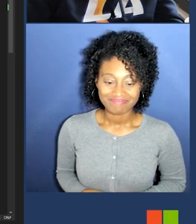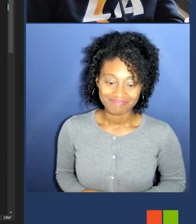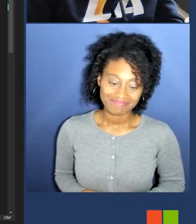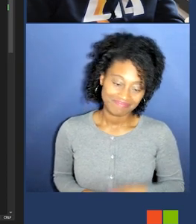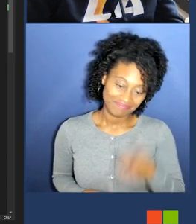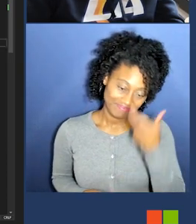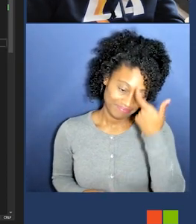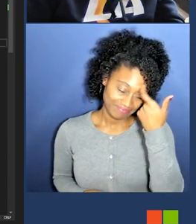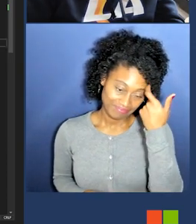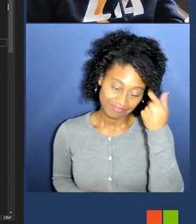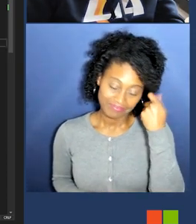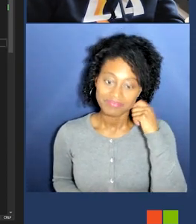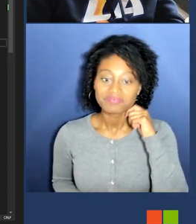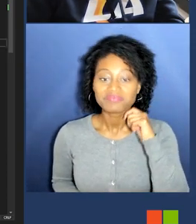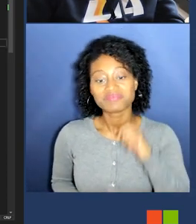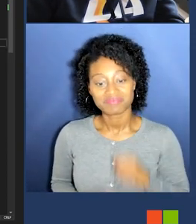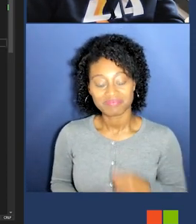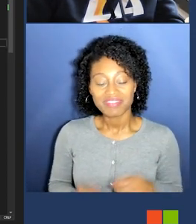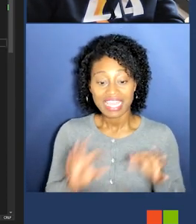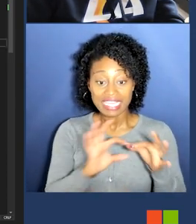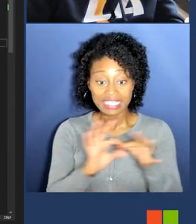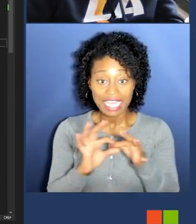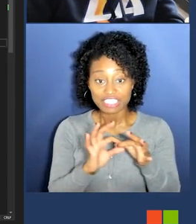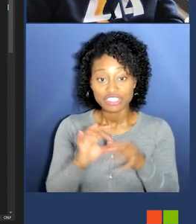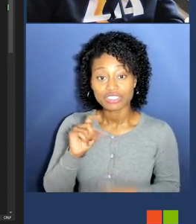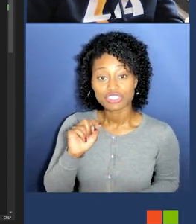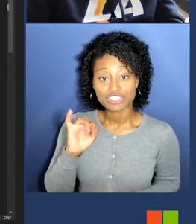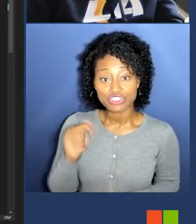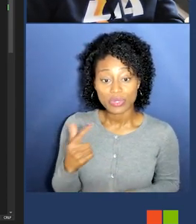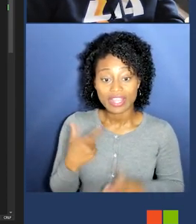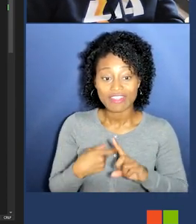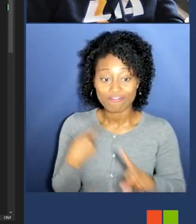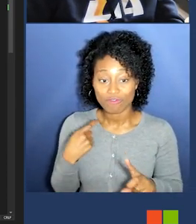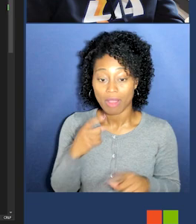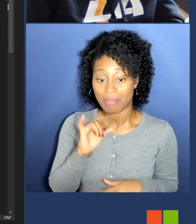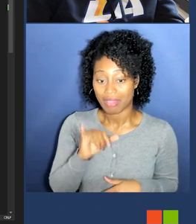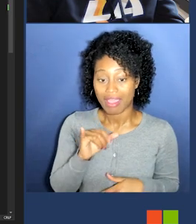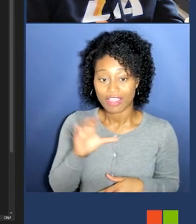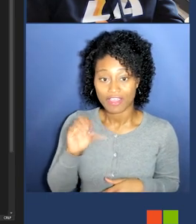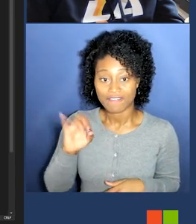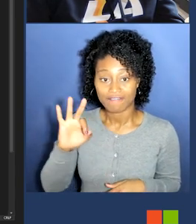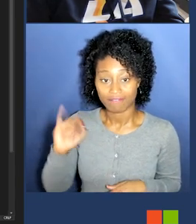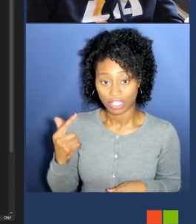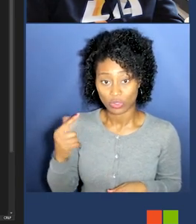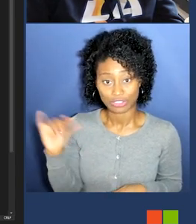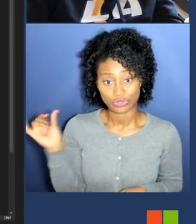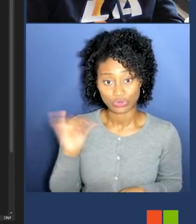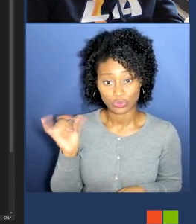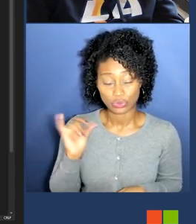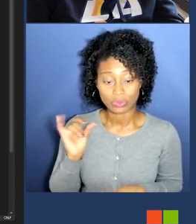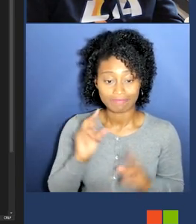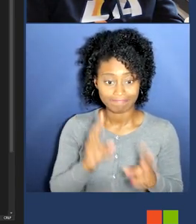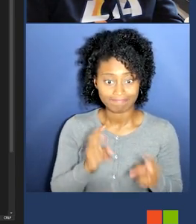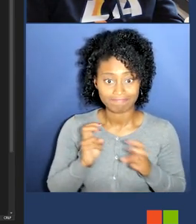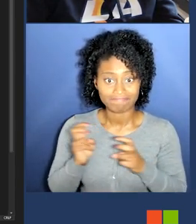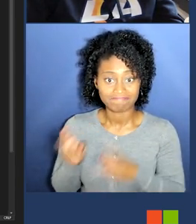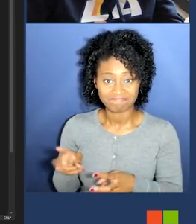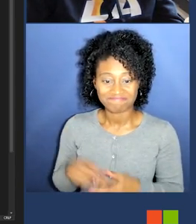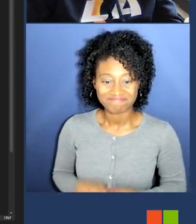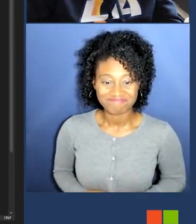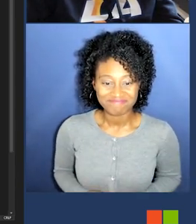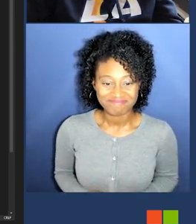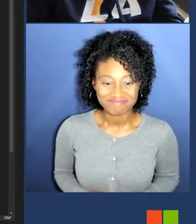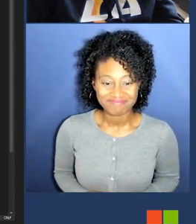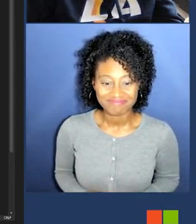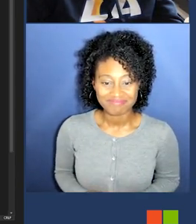And we take the connection string from the configuration here. So this is the example configuration you would put